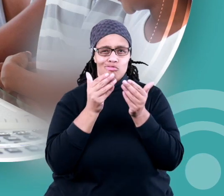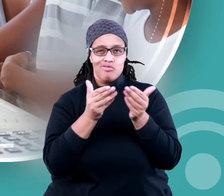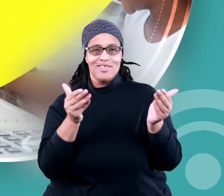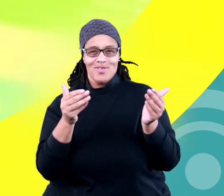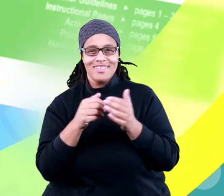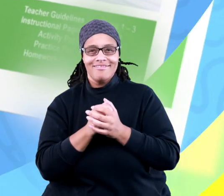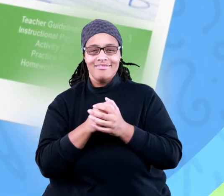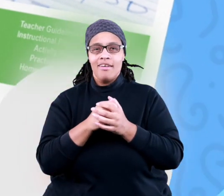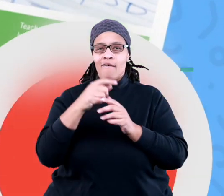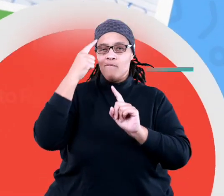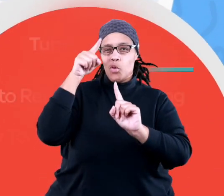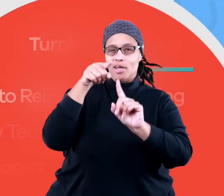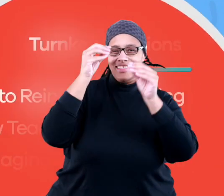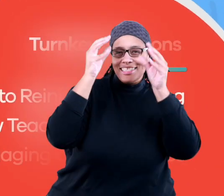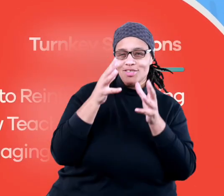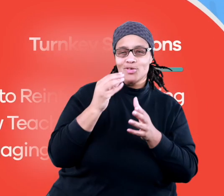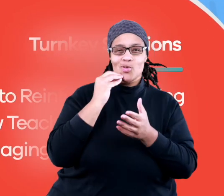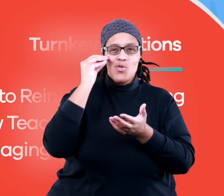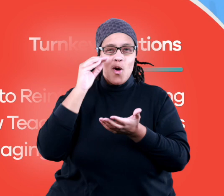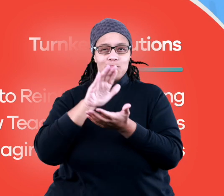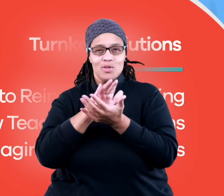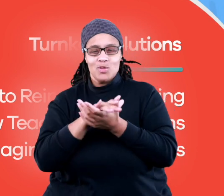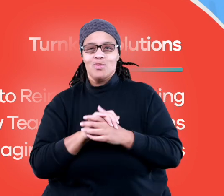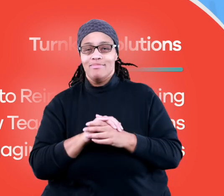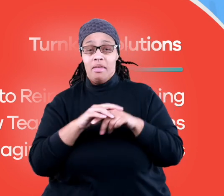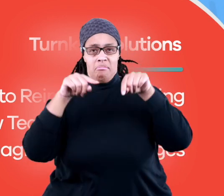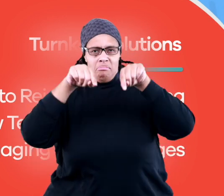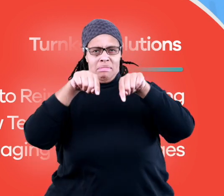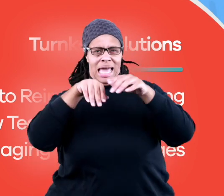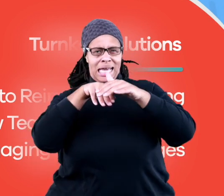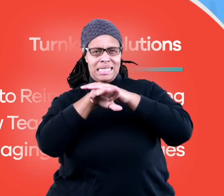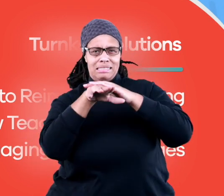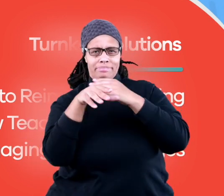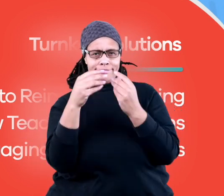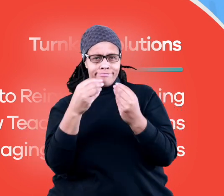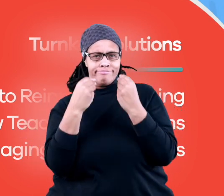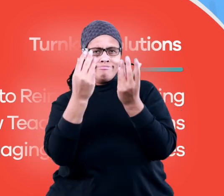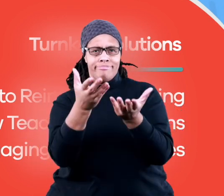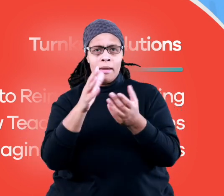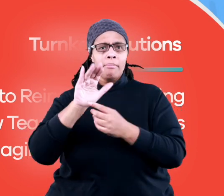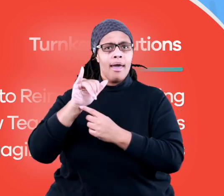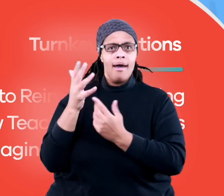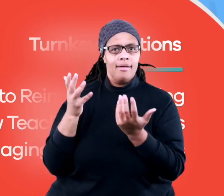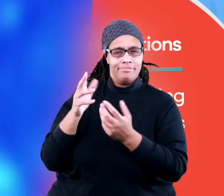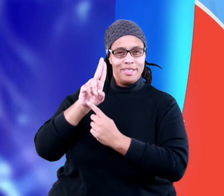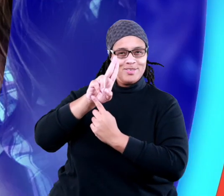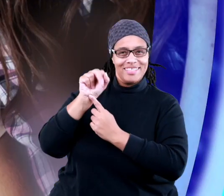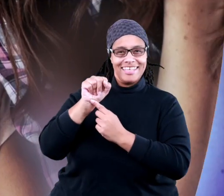resources and turnkey solutions for teachers and homeschoolers.